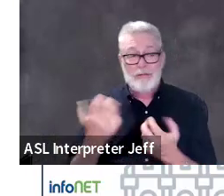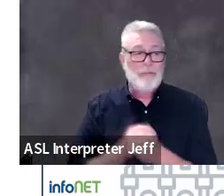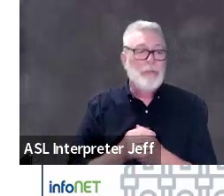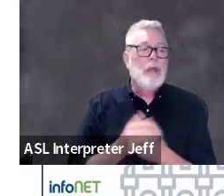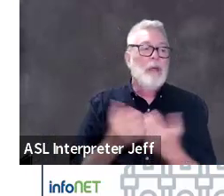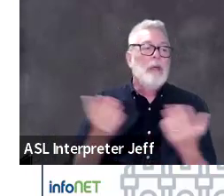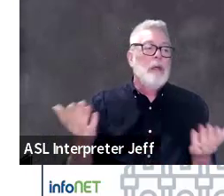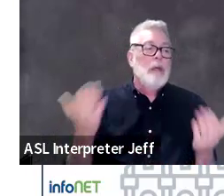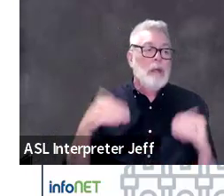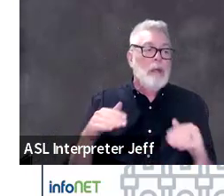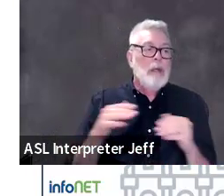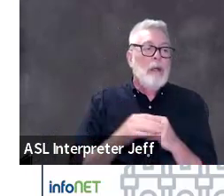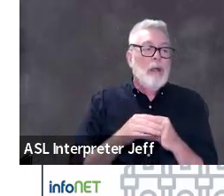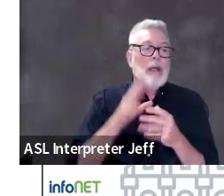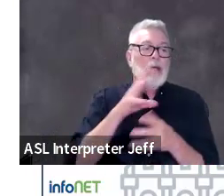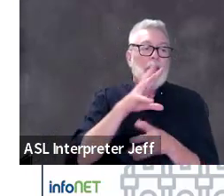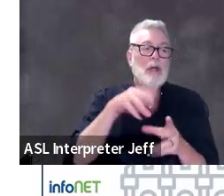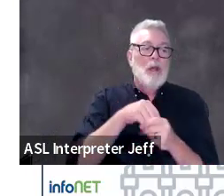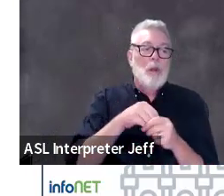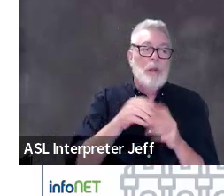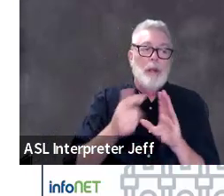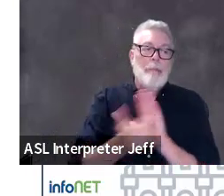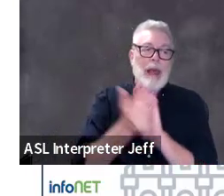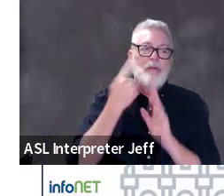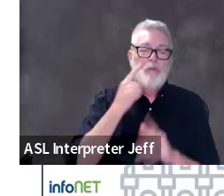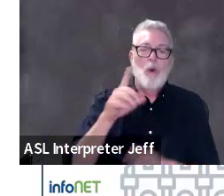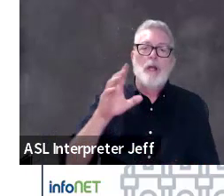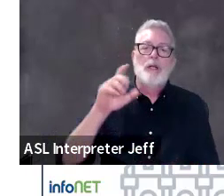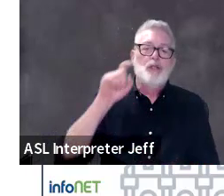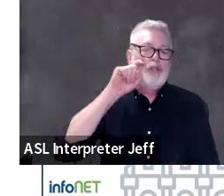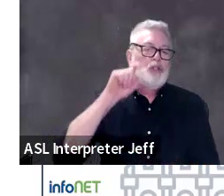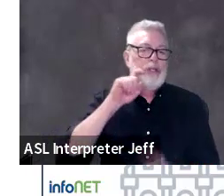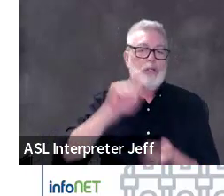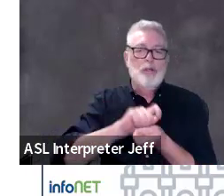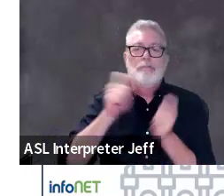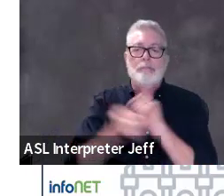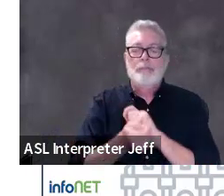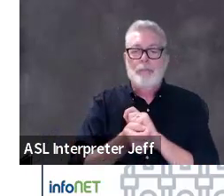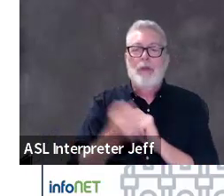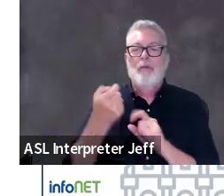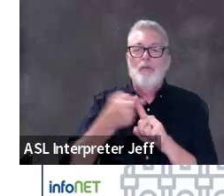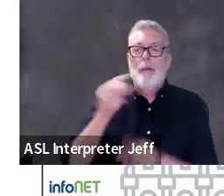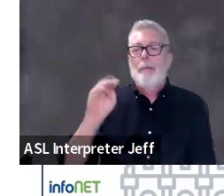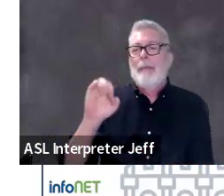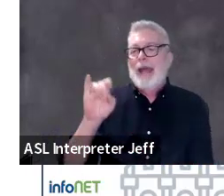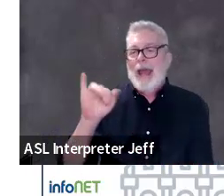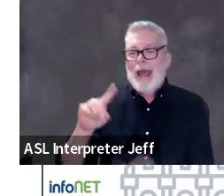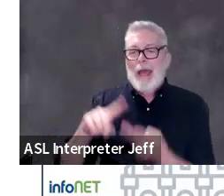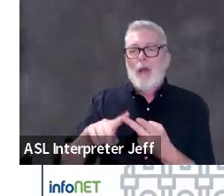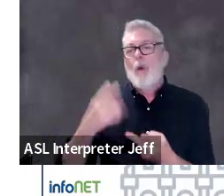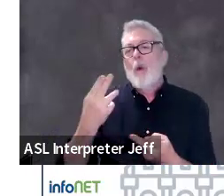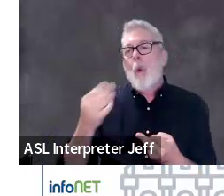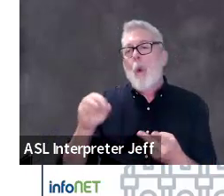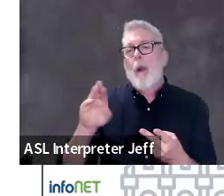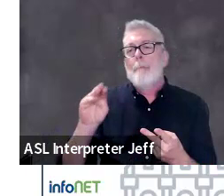also included a ban on sex reassignment surgery paid by Medicaid and hormone replacement therapy. But